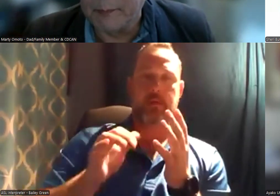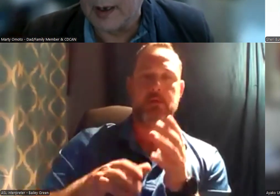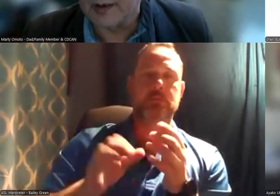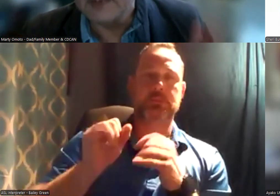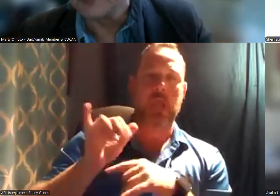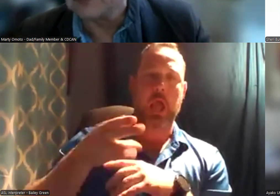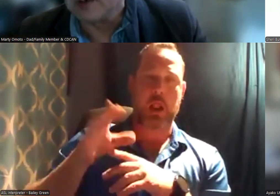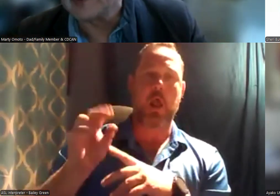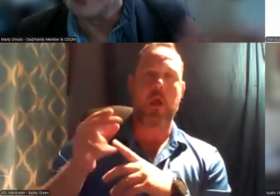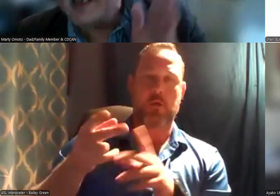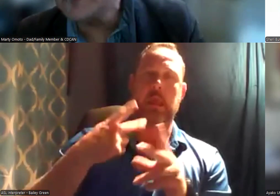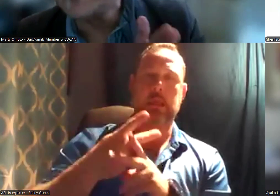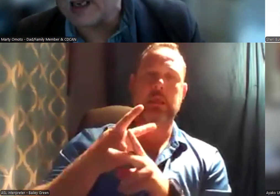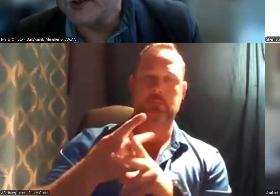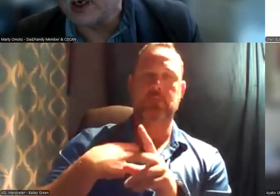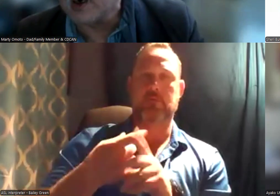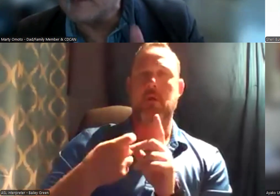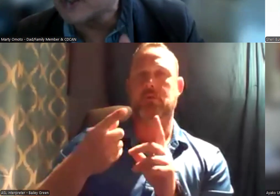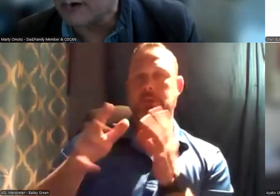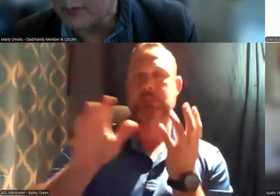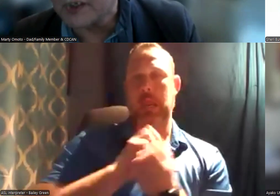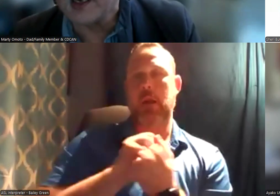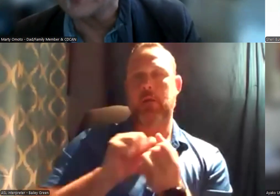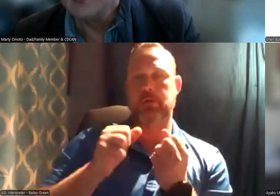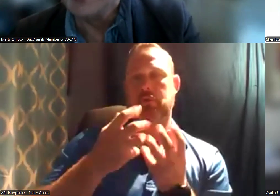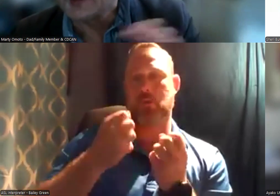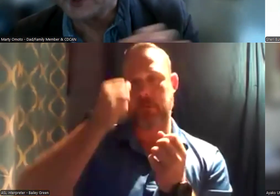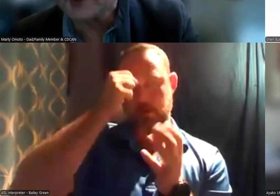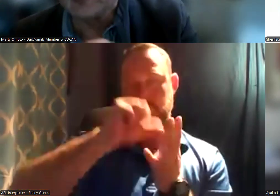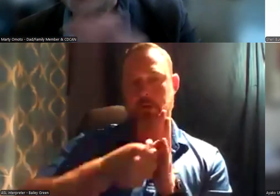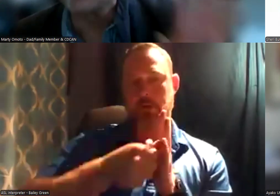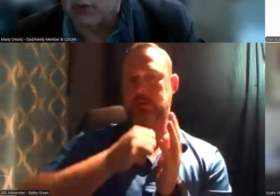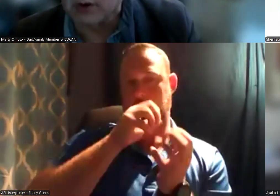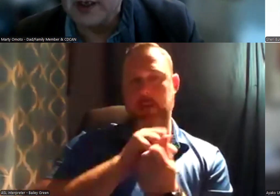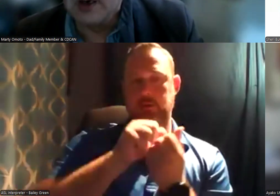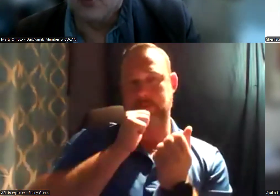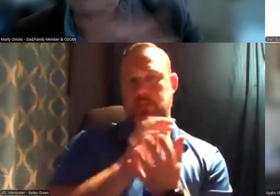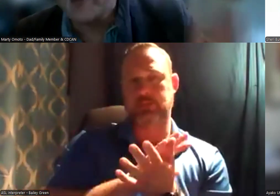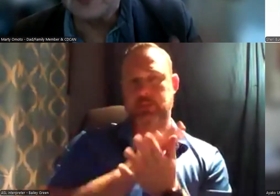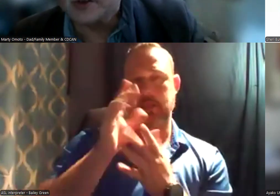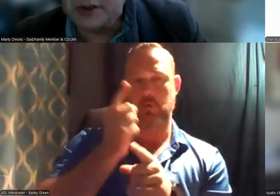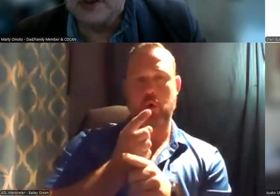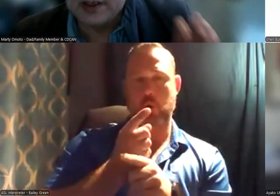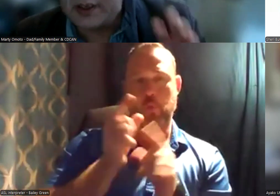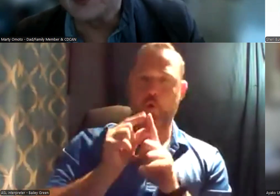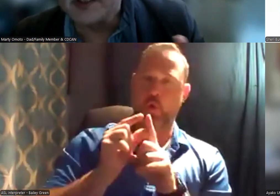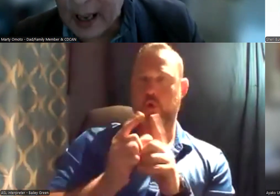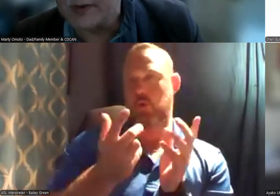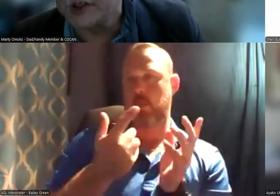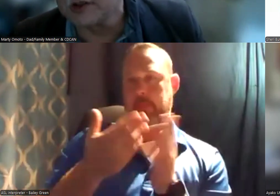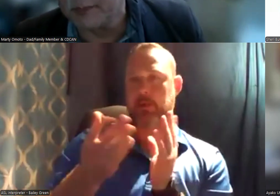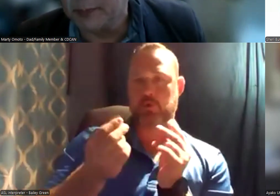that keeps us from it. So it is damaging. I want to make sure everyone understands it's not just a nice word or a thing to do. It